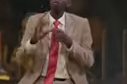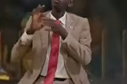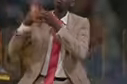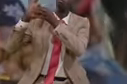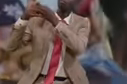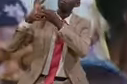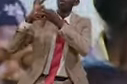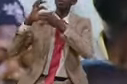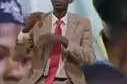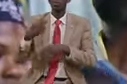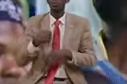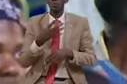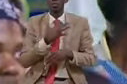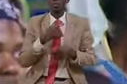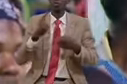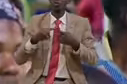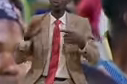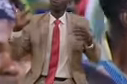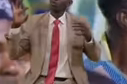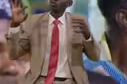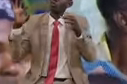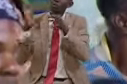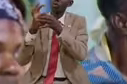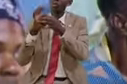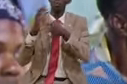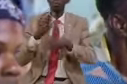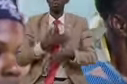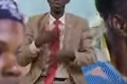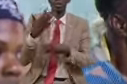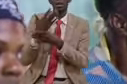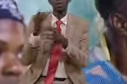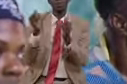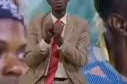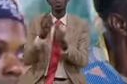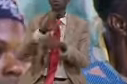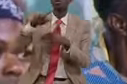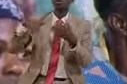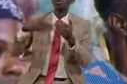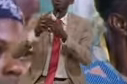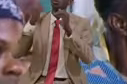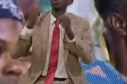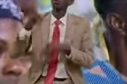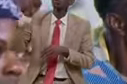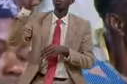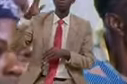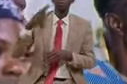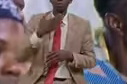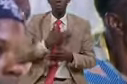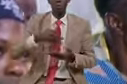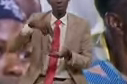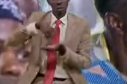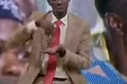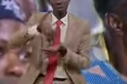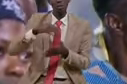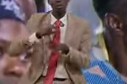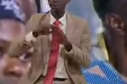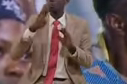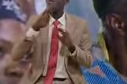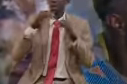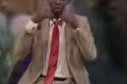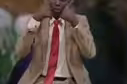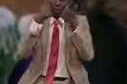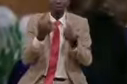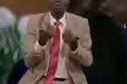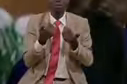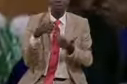to join my hand for the hand of the Almighty God. Keep on standing there. Keep on standing there. I'm going